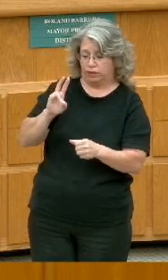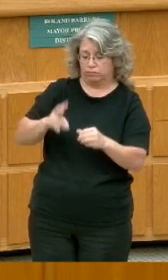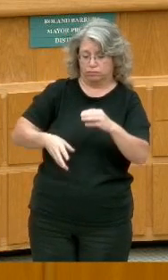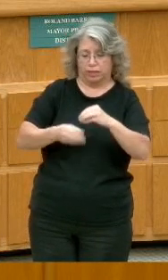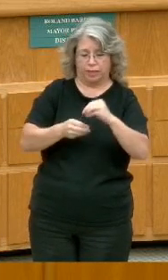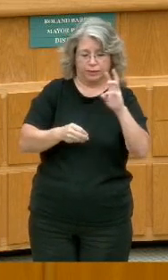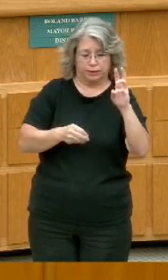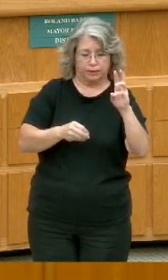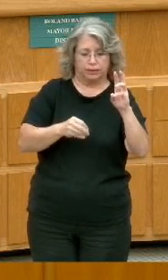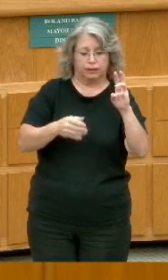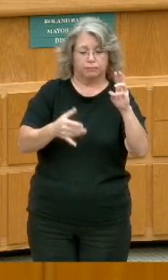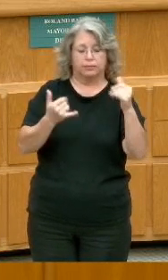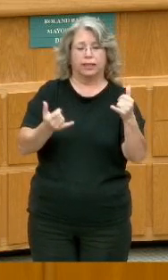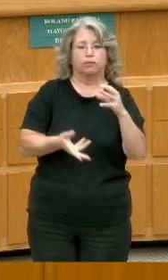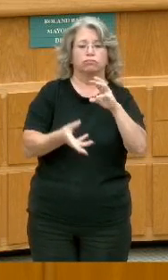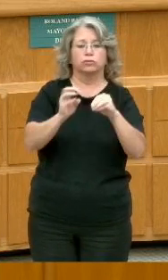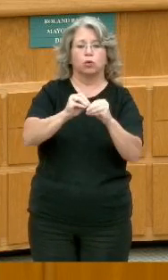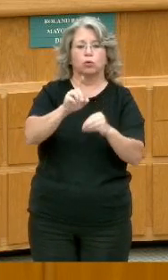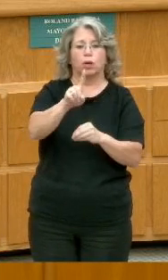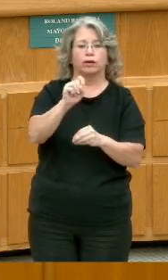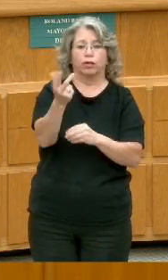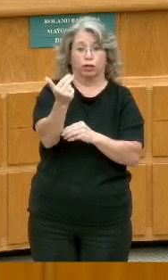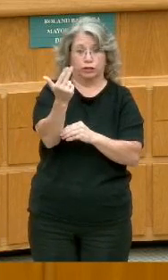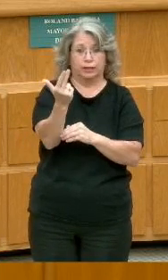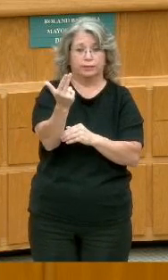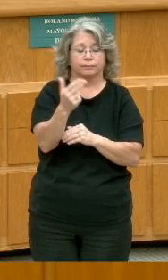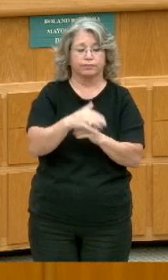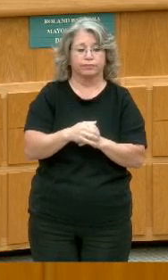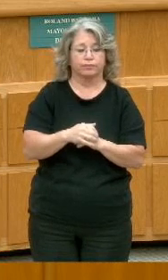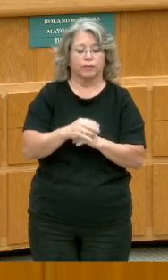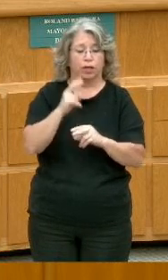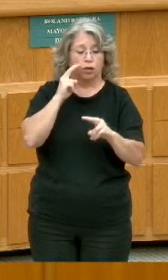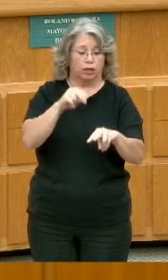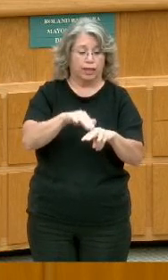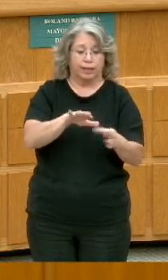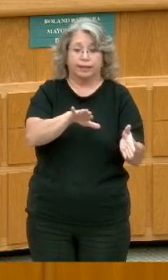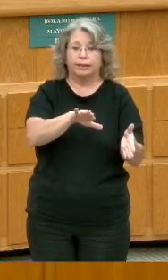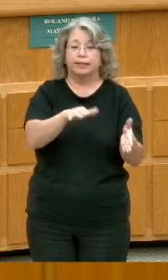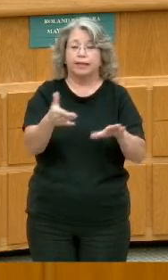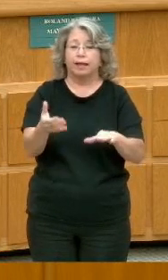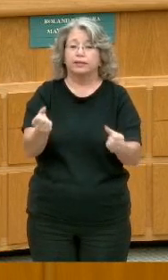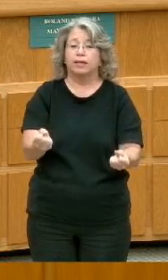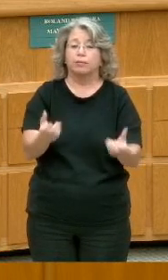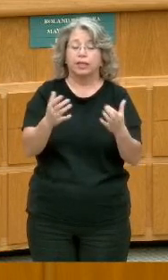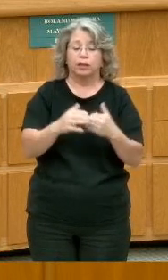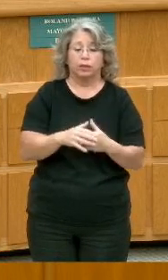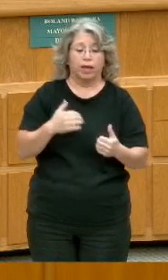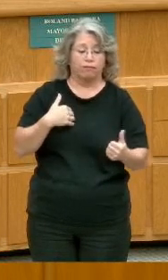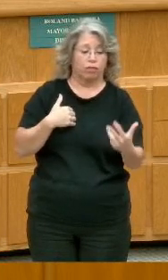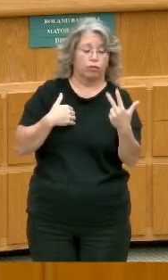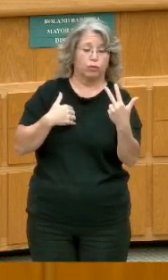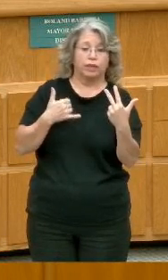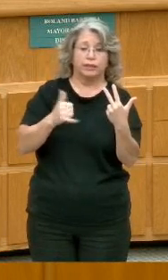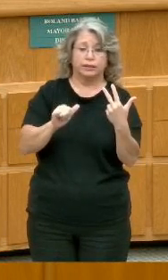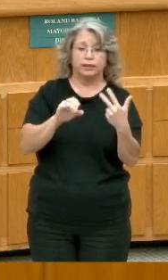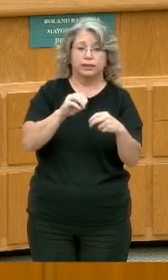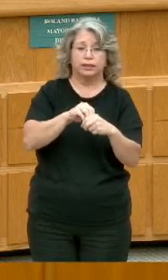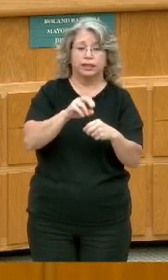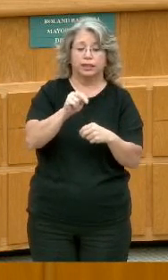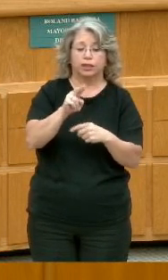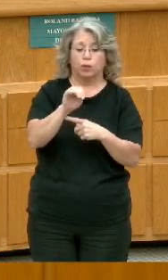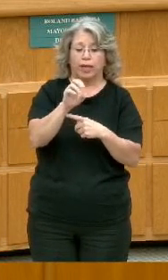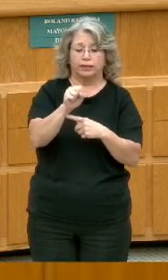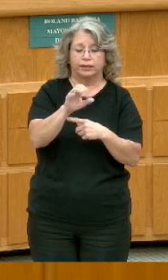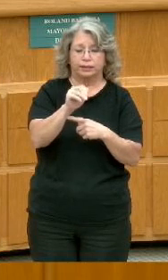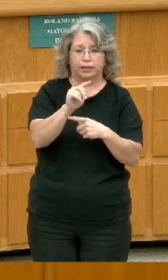cases. We look at the deaths and report that out. We have 3 deaths still in Nueces County, and 2 of those are